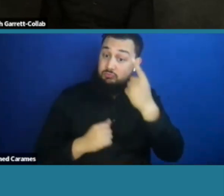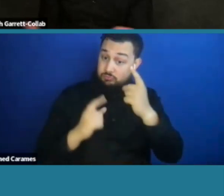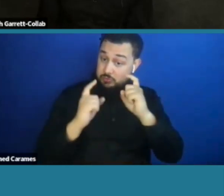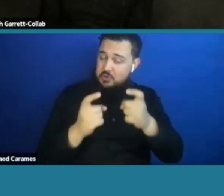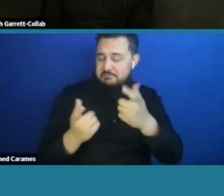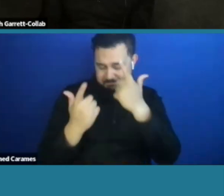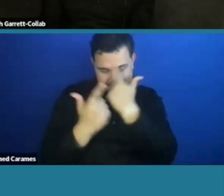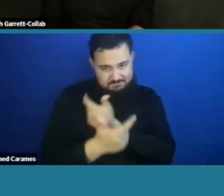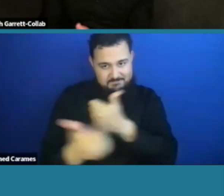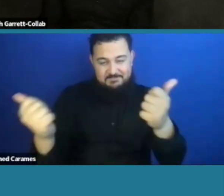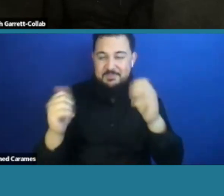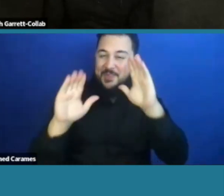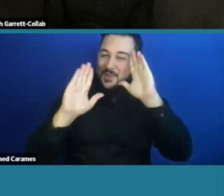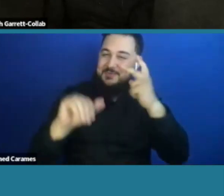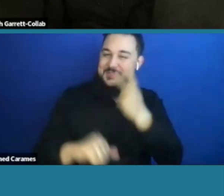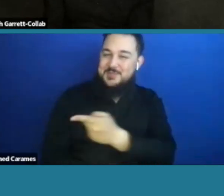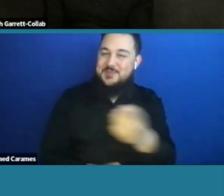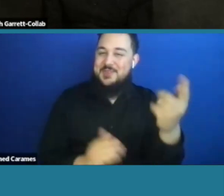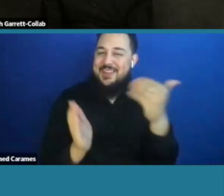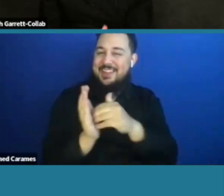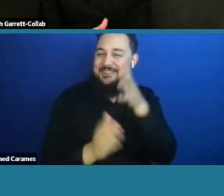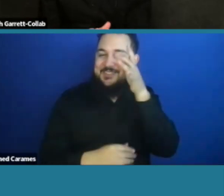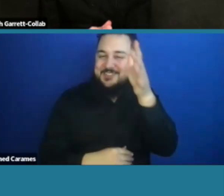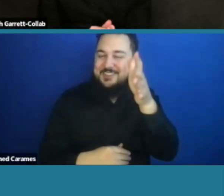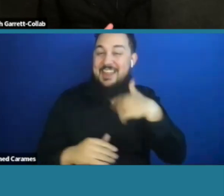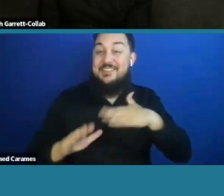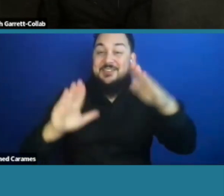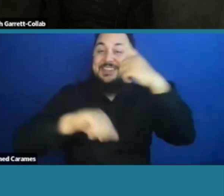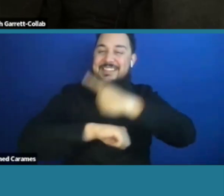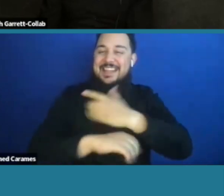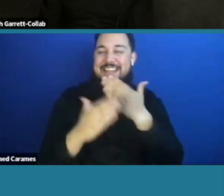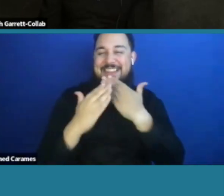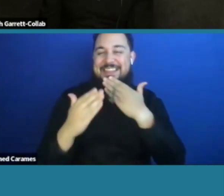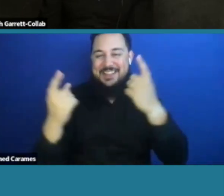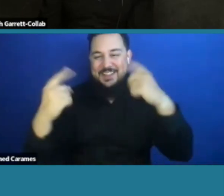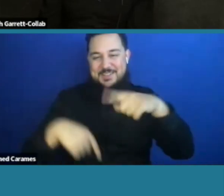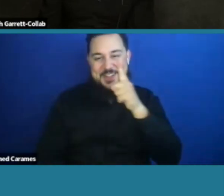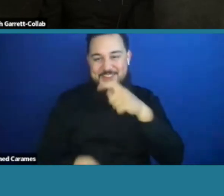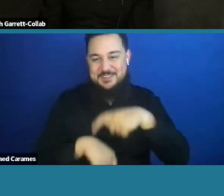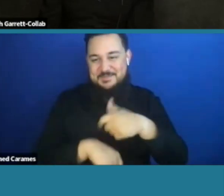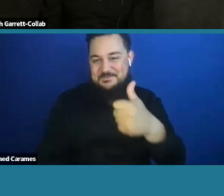for being here. We hope to see you again in the future. I hope you have a great rest of the day. Thanks for sharing your lunch with us.